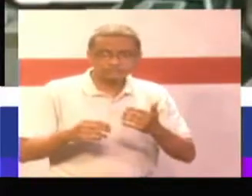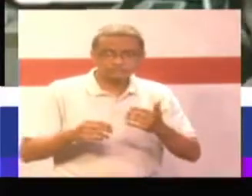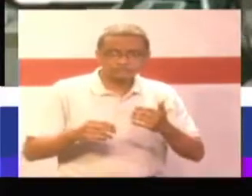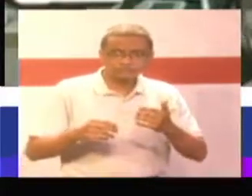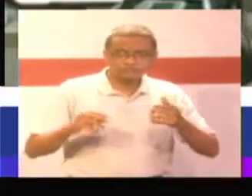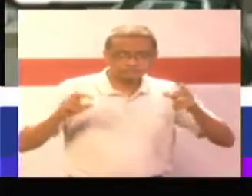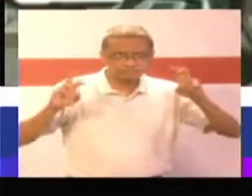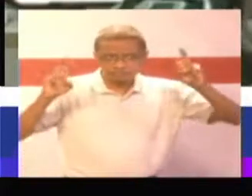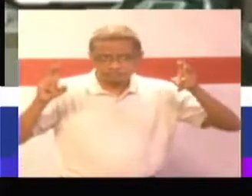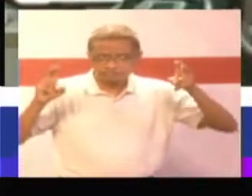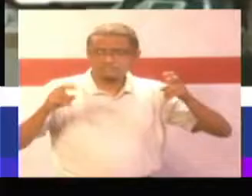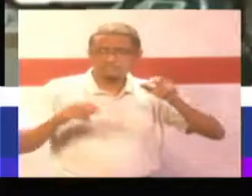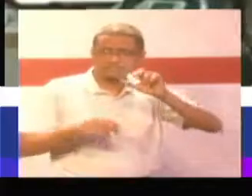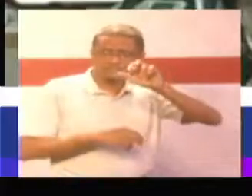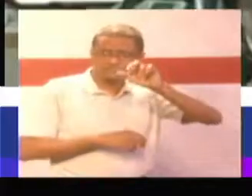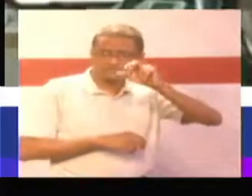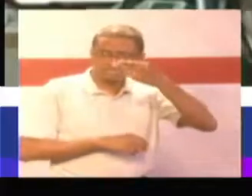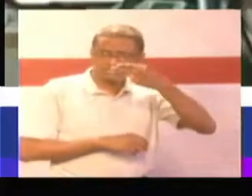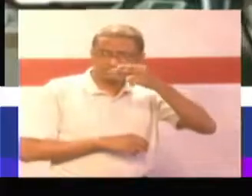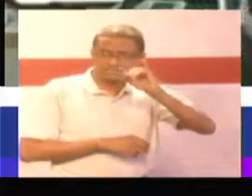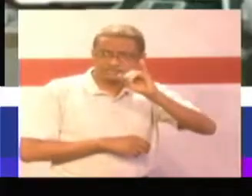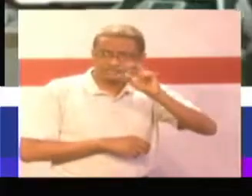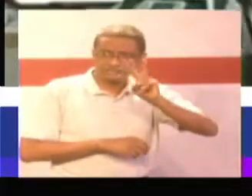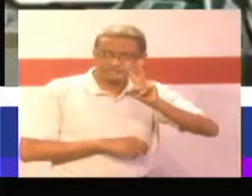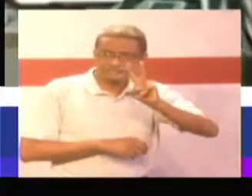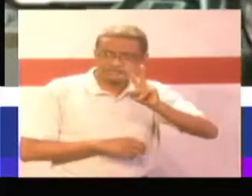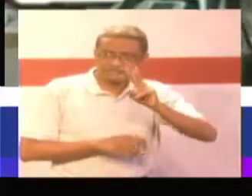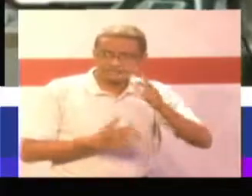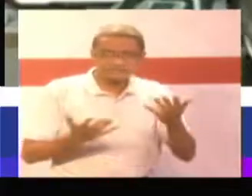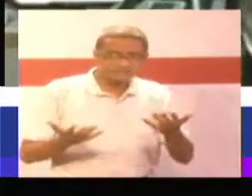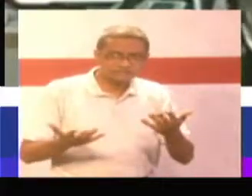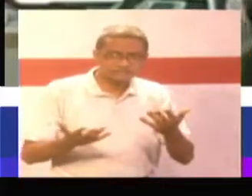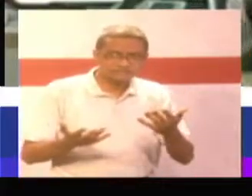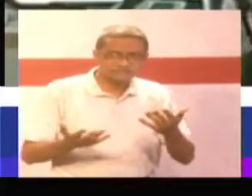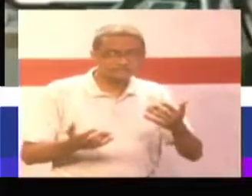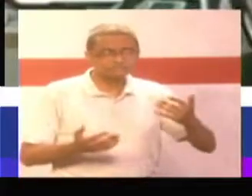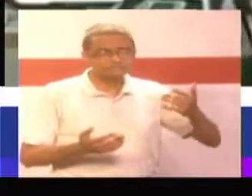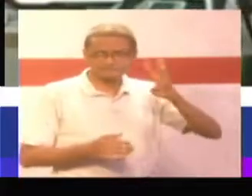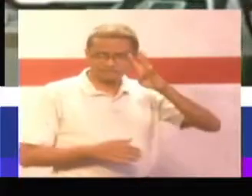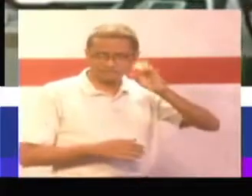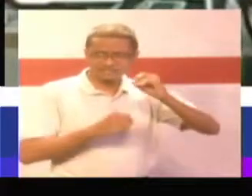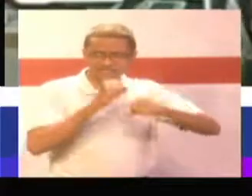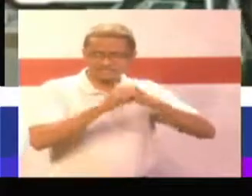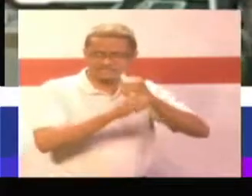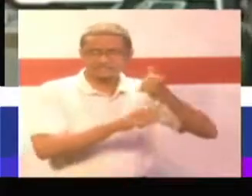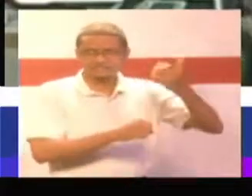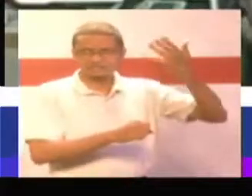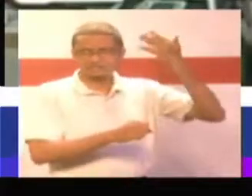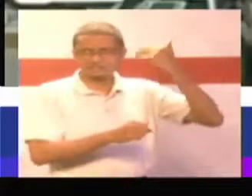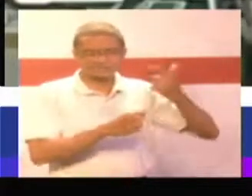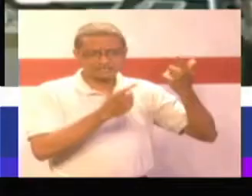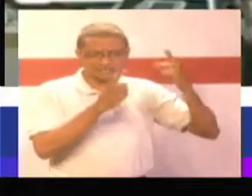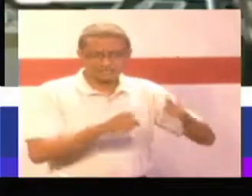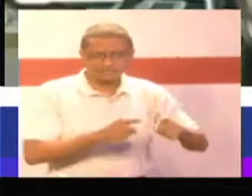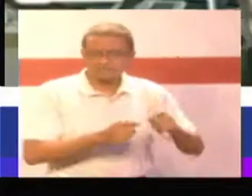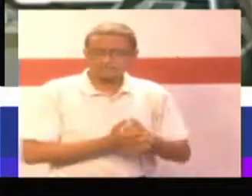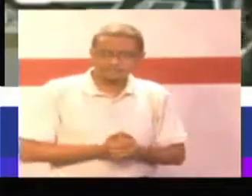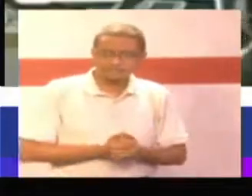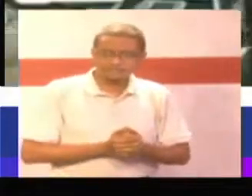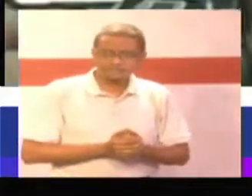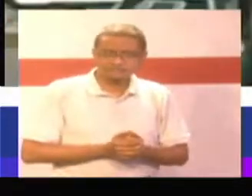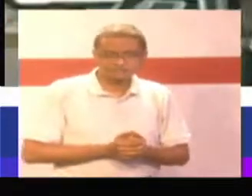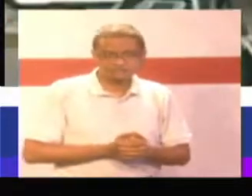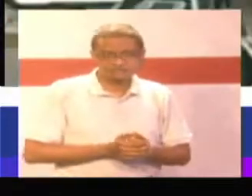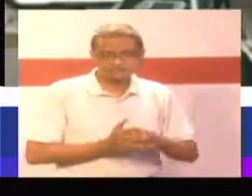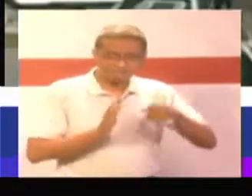crisis that had come on the scene about 40 years ago, based on lessons learned from that, of non-discrimination, that you really